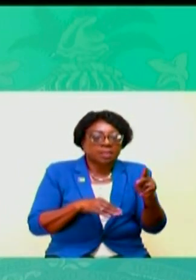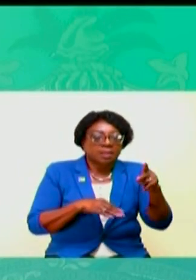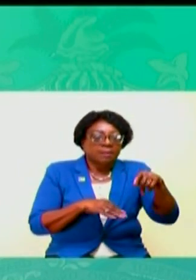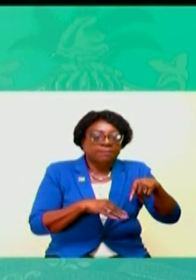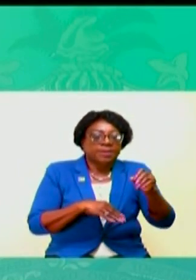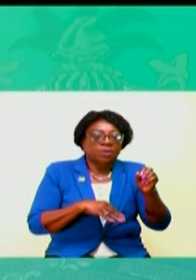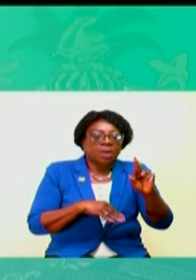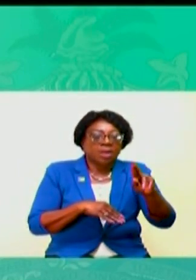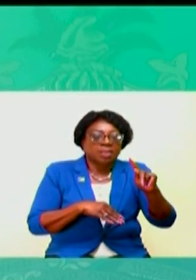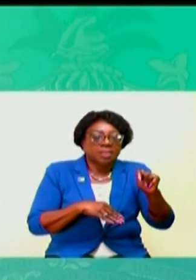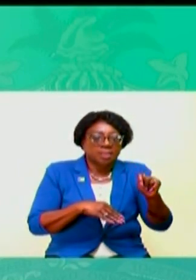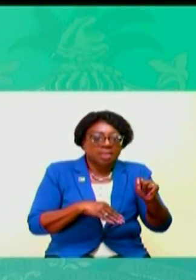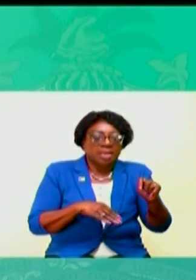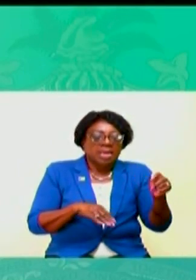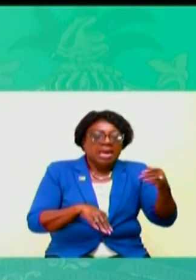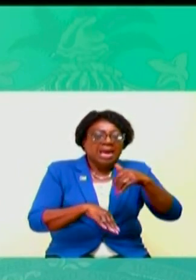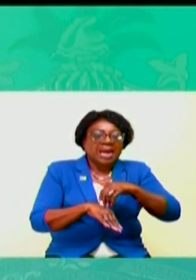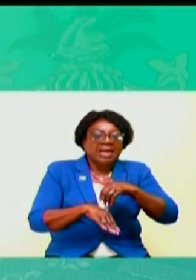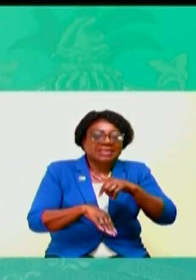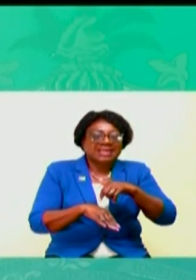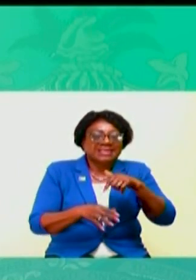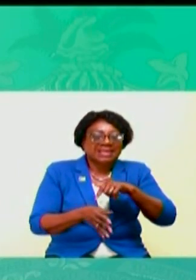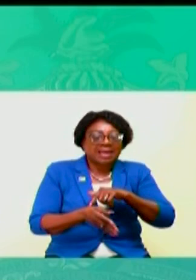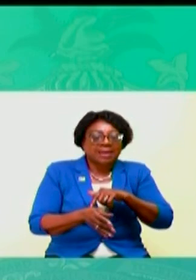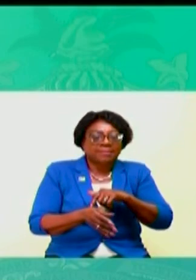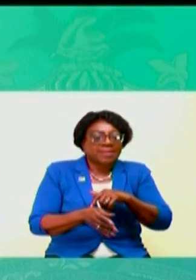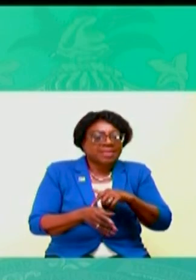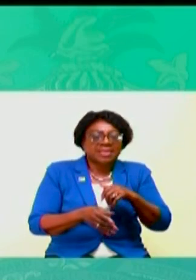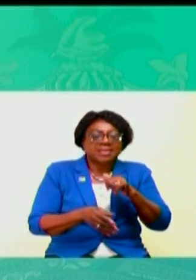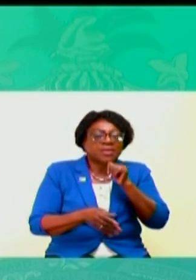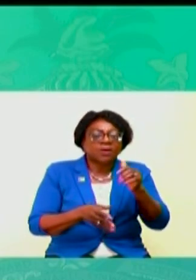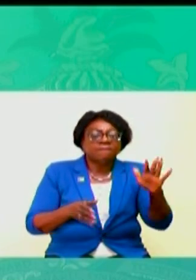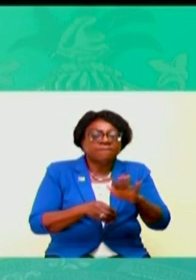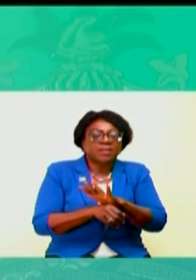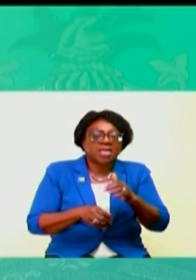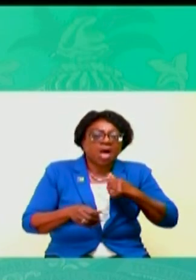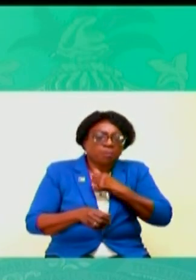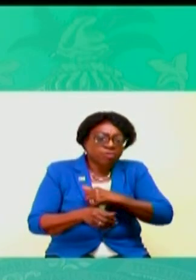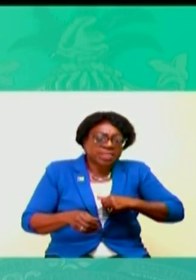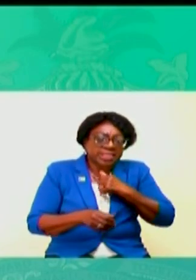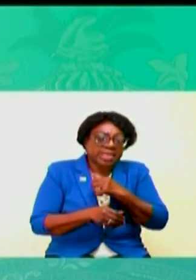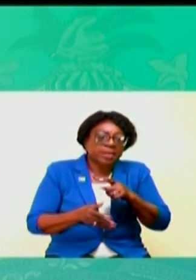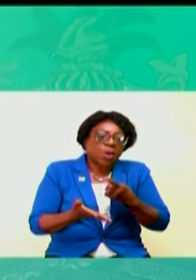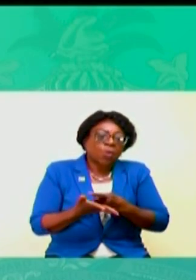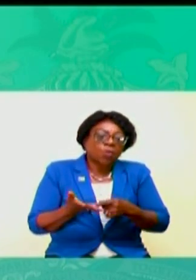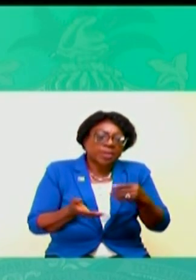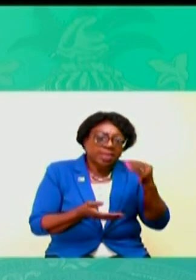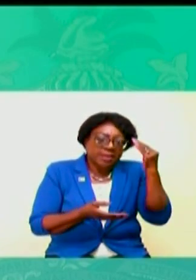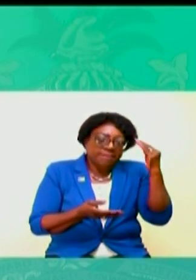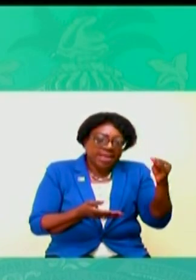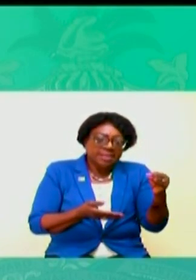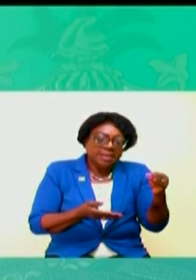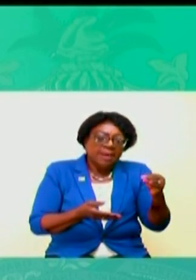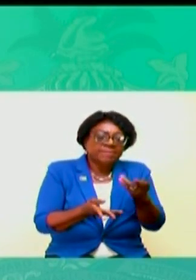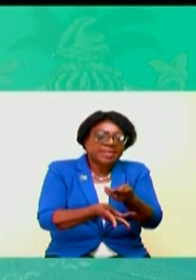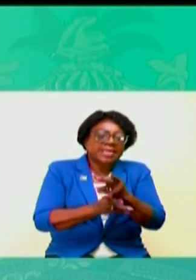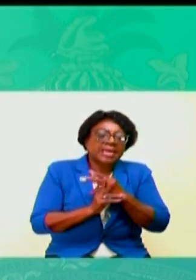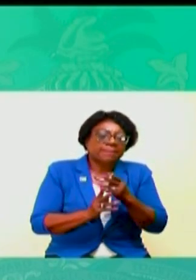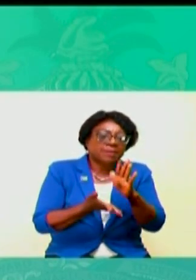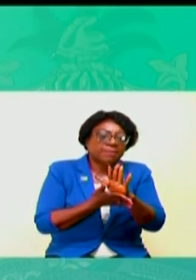At that time, I did not fully appreciate what he meant, but I kept this document nonetheless, Mr. Deputy